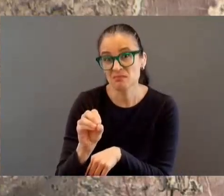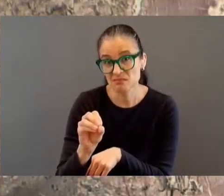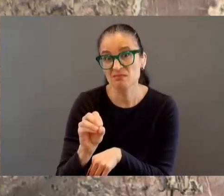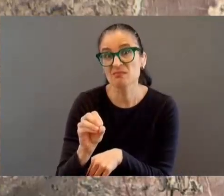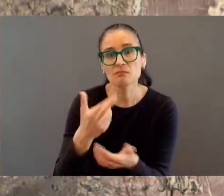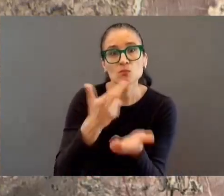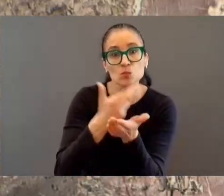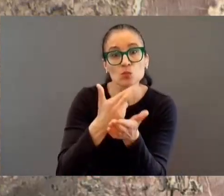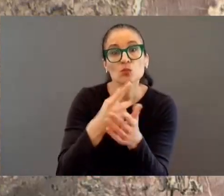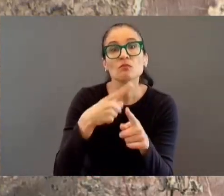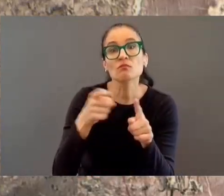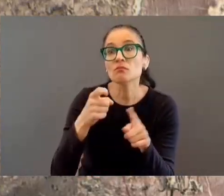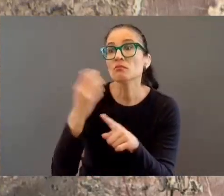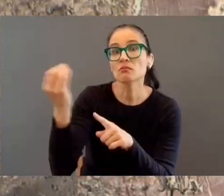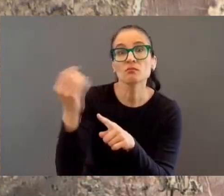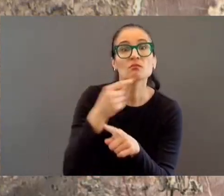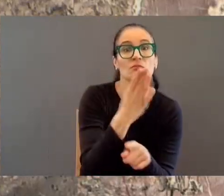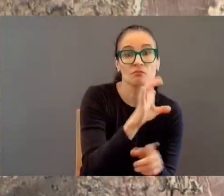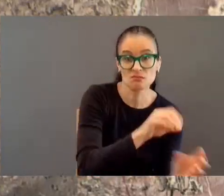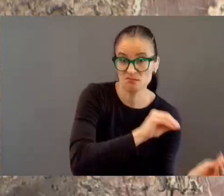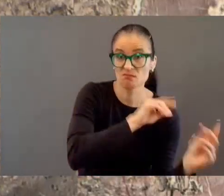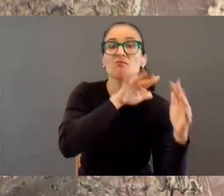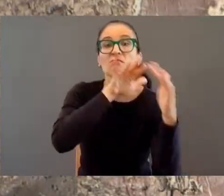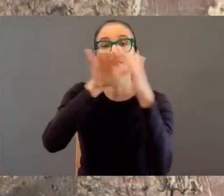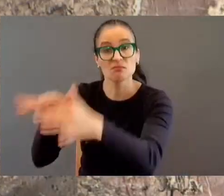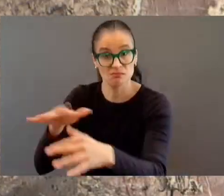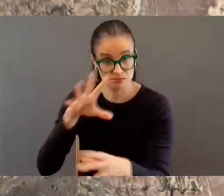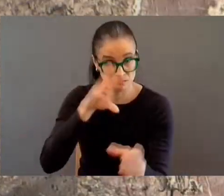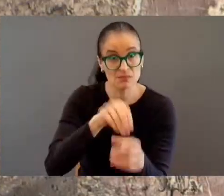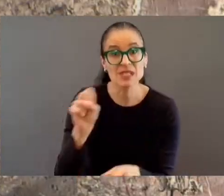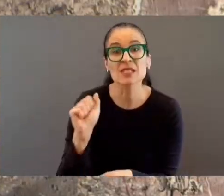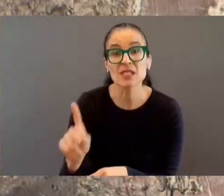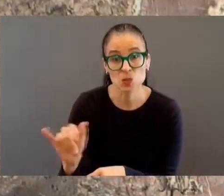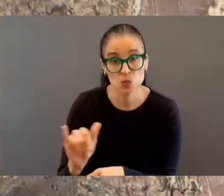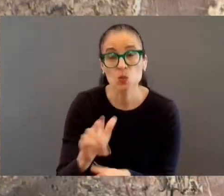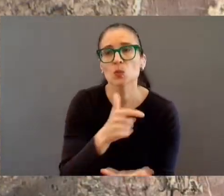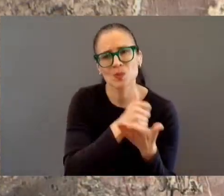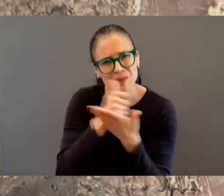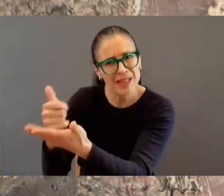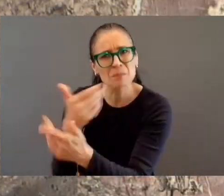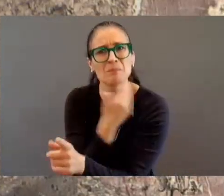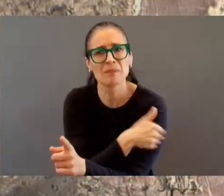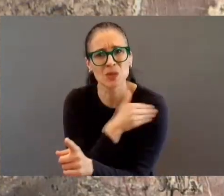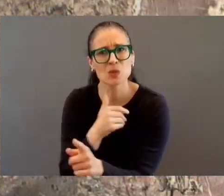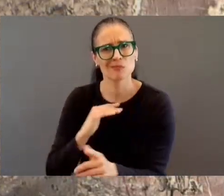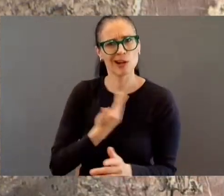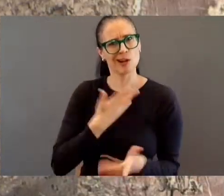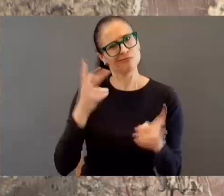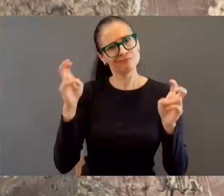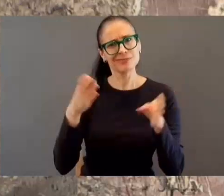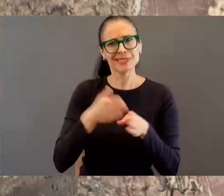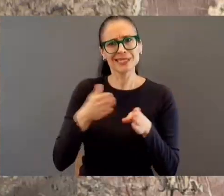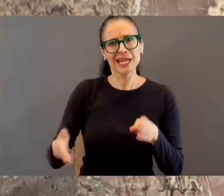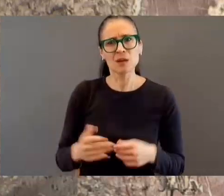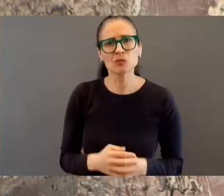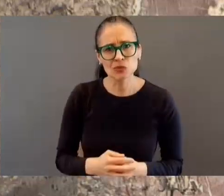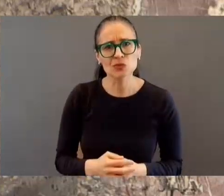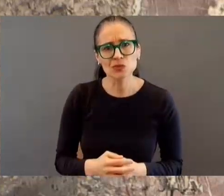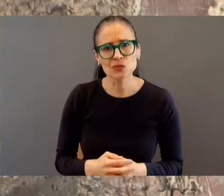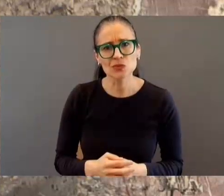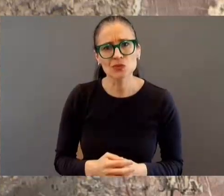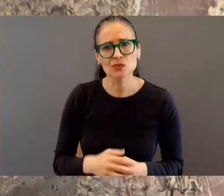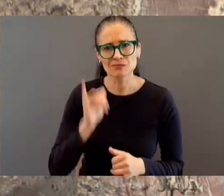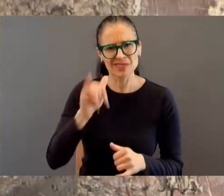that's not going to stop the work that we have to do. That's why on this side of the House in 2022, as part of our budget process, we took the decision to make the BC Wildfire